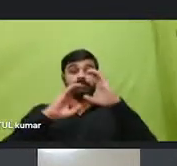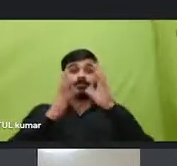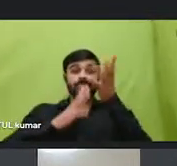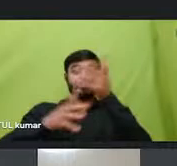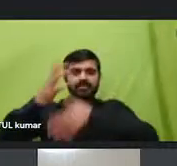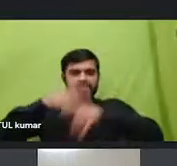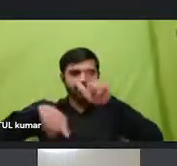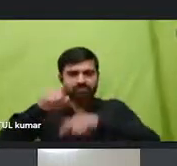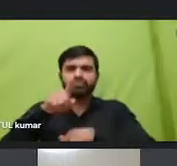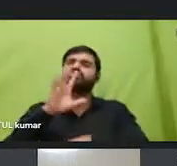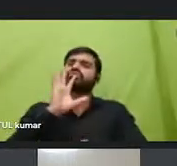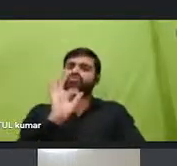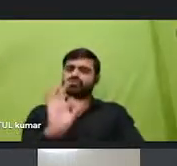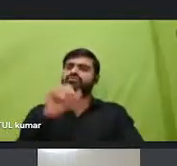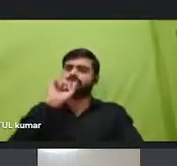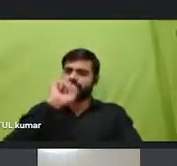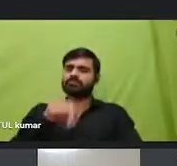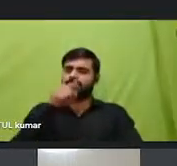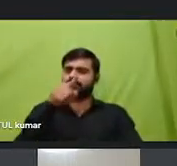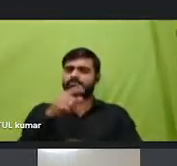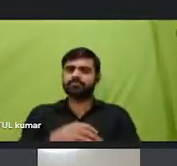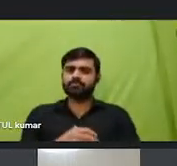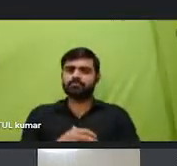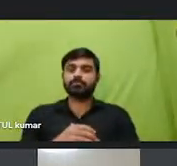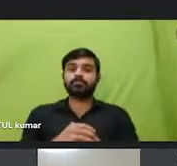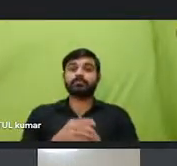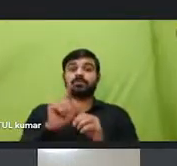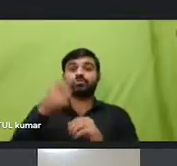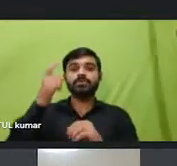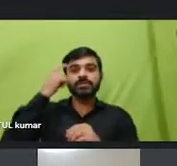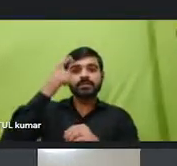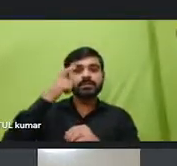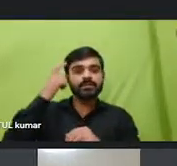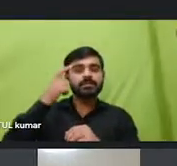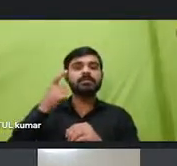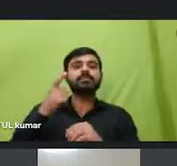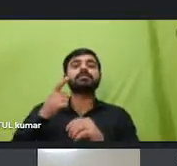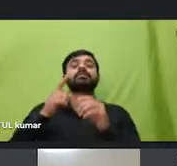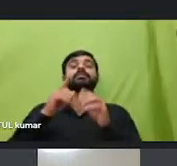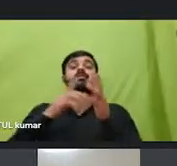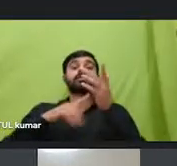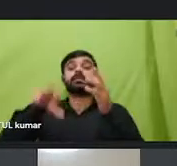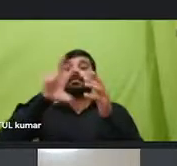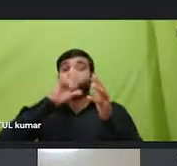language? Absolutely. I think you need to think of a parallel in spoken